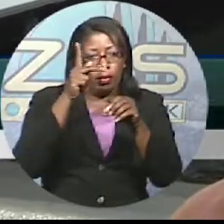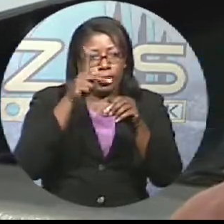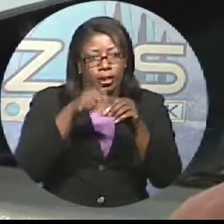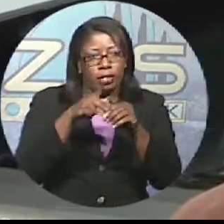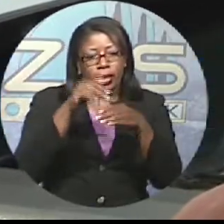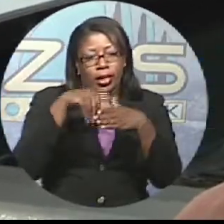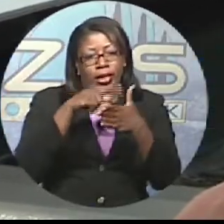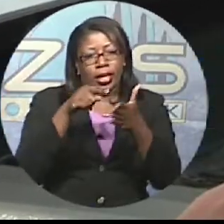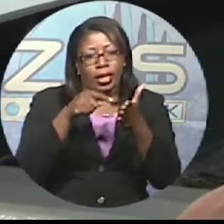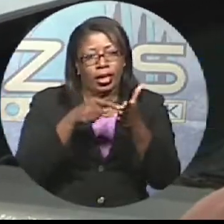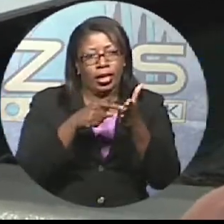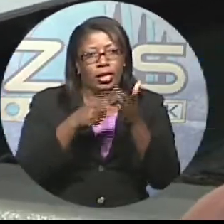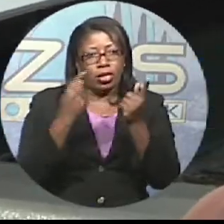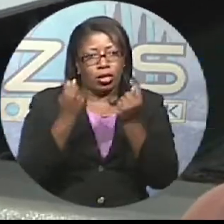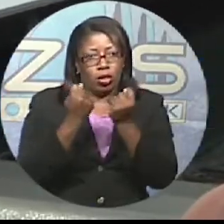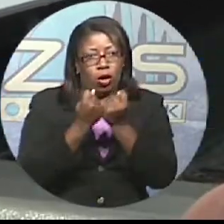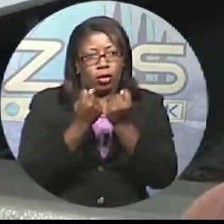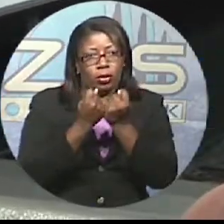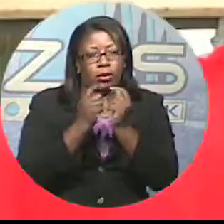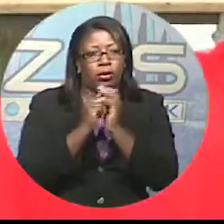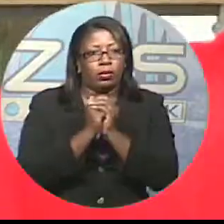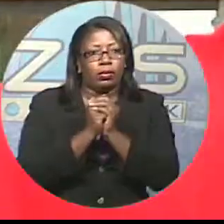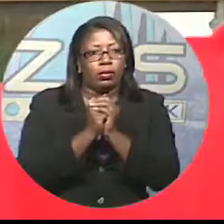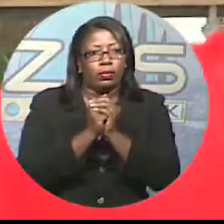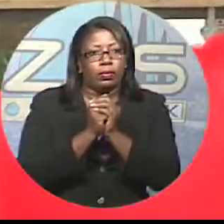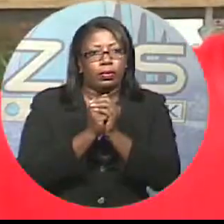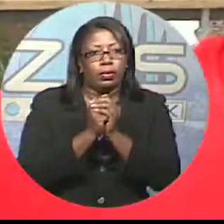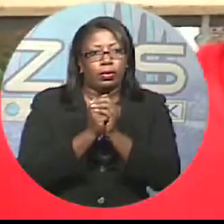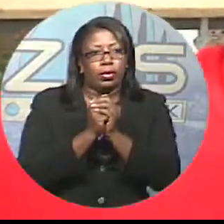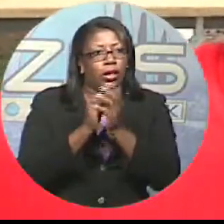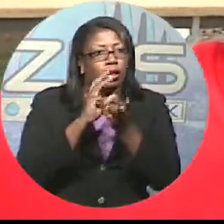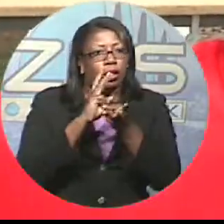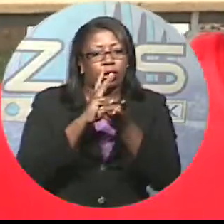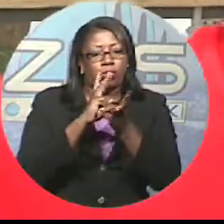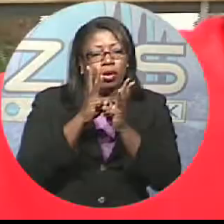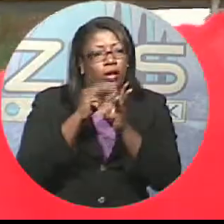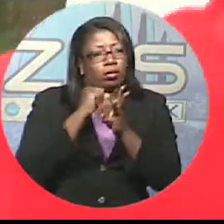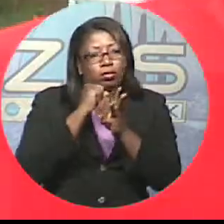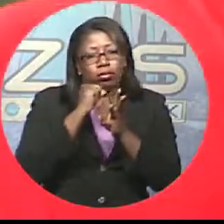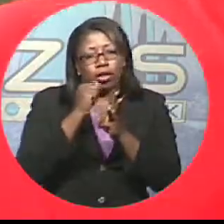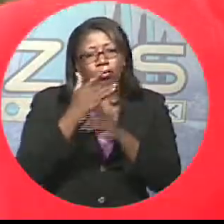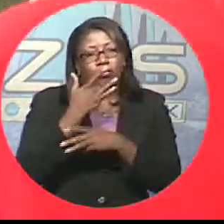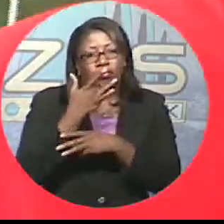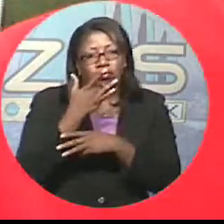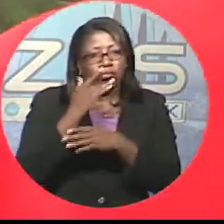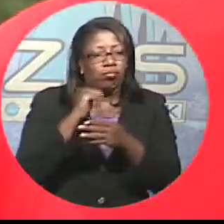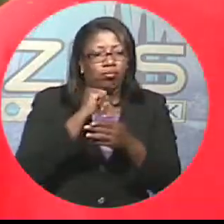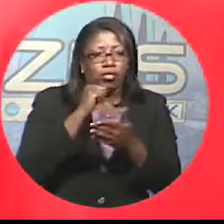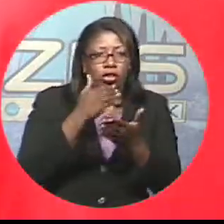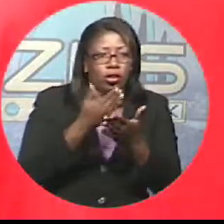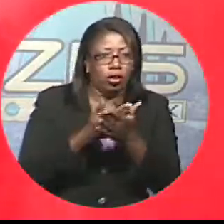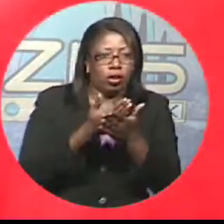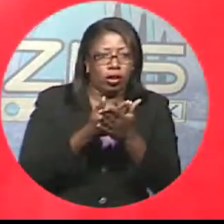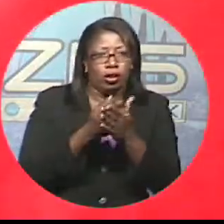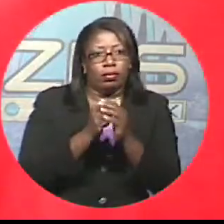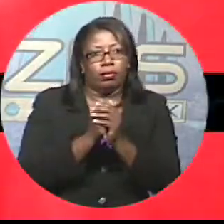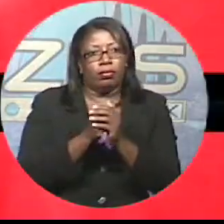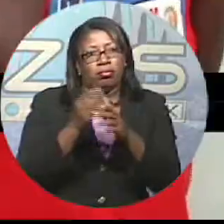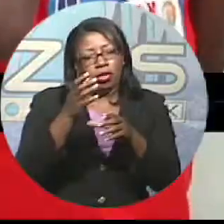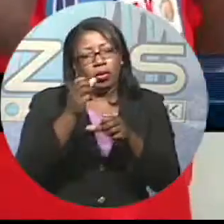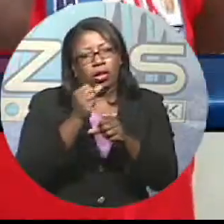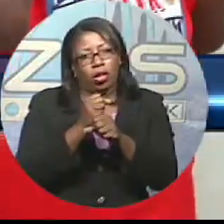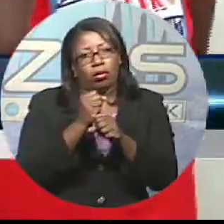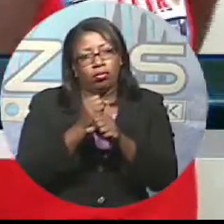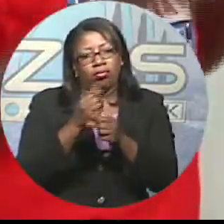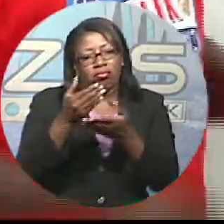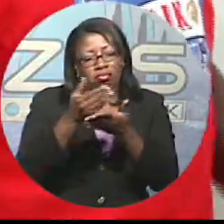this tournament, and we did so. The weather was not too favorable, but we did manage to catch a few.